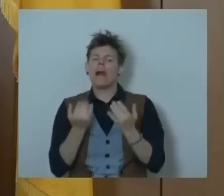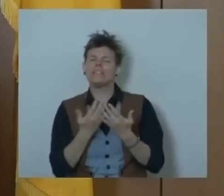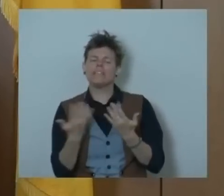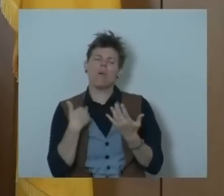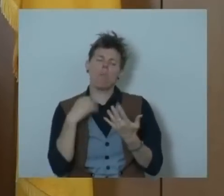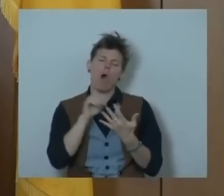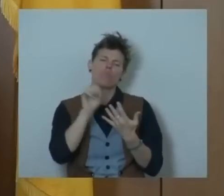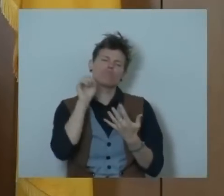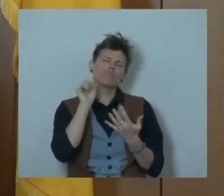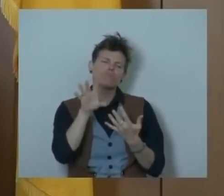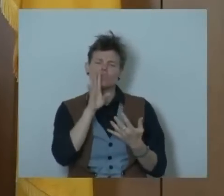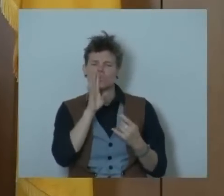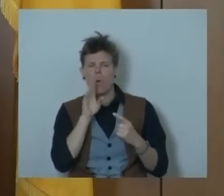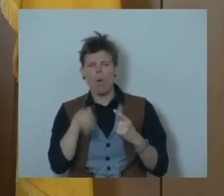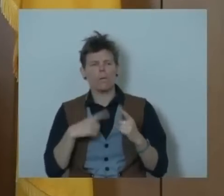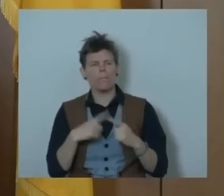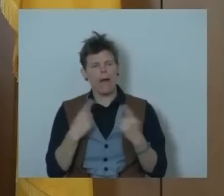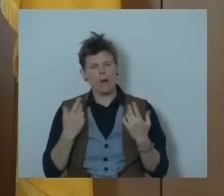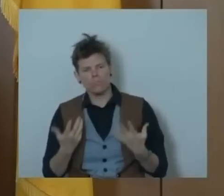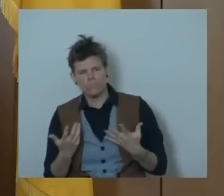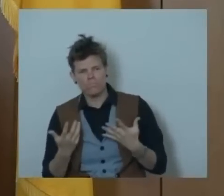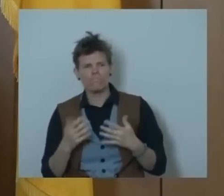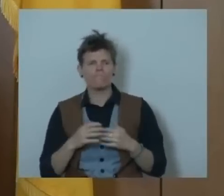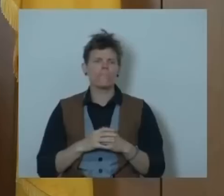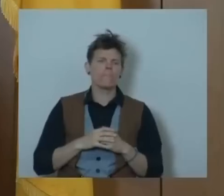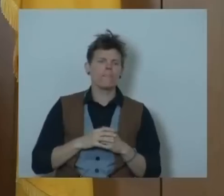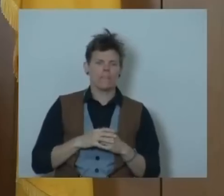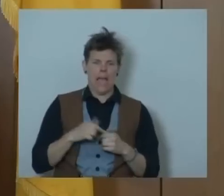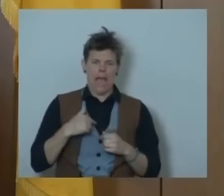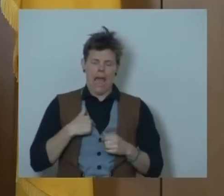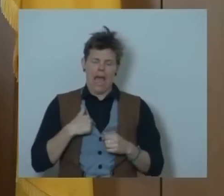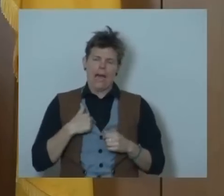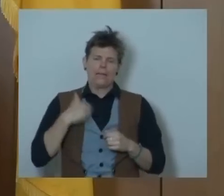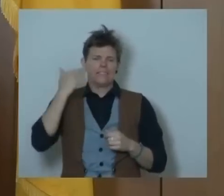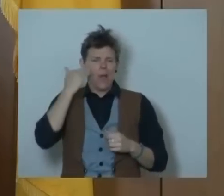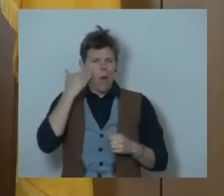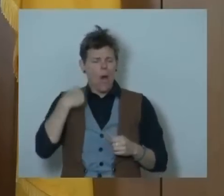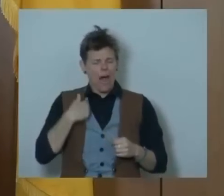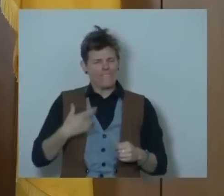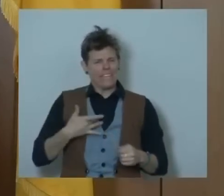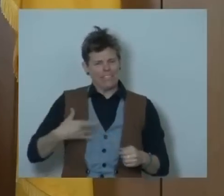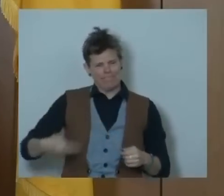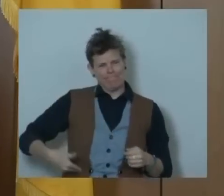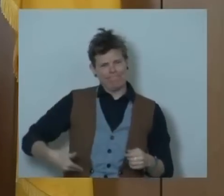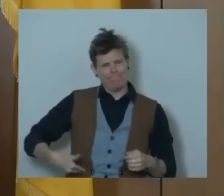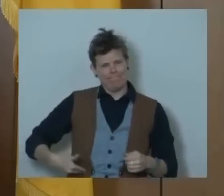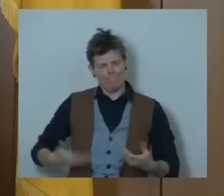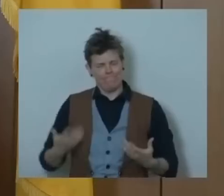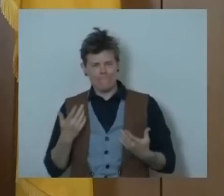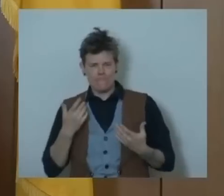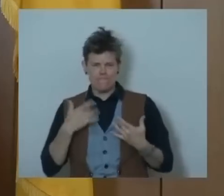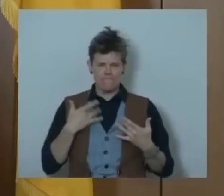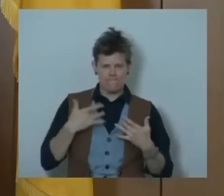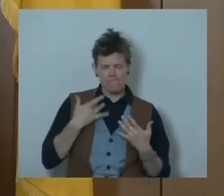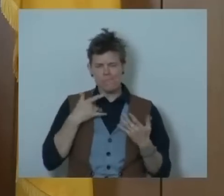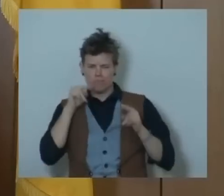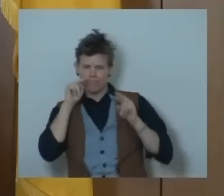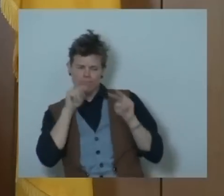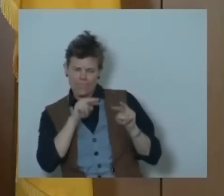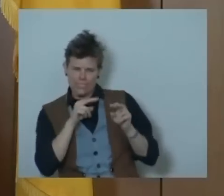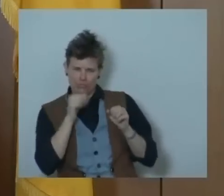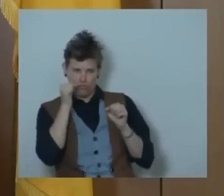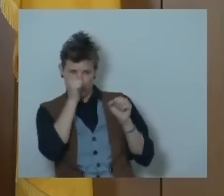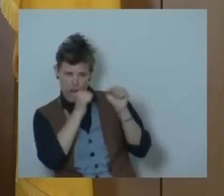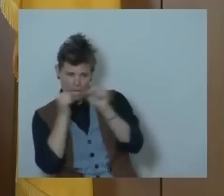least I'm getting a growing sense that while we are really to be congratulated, look, the strategy of every single